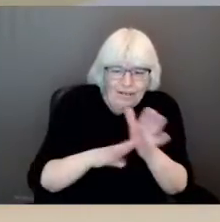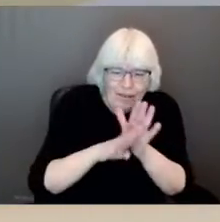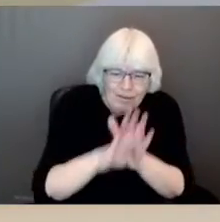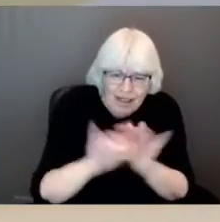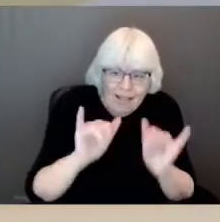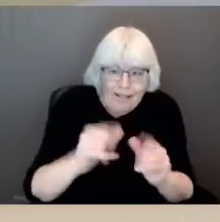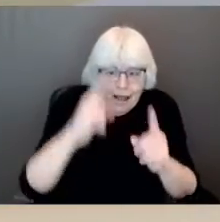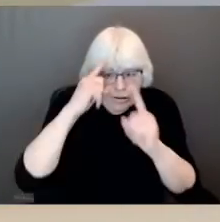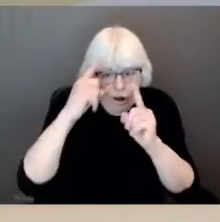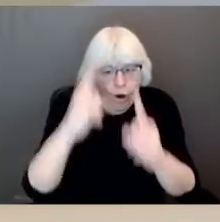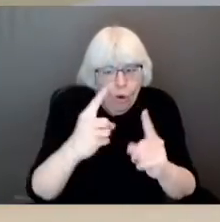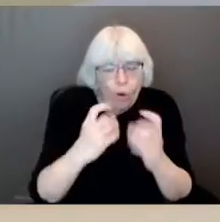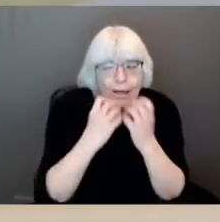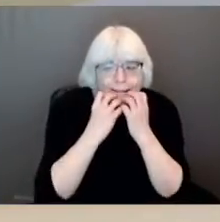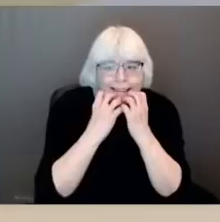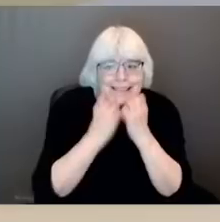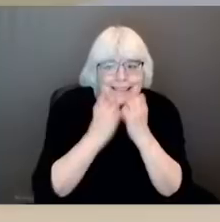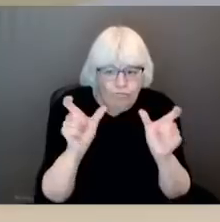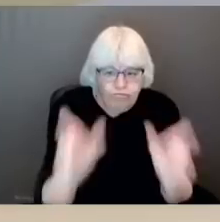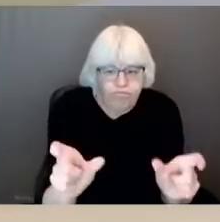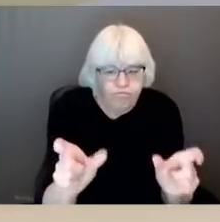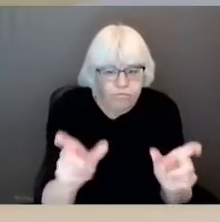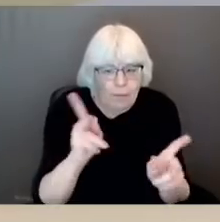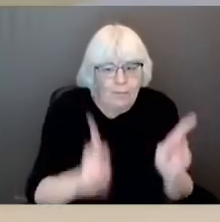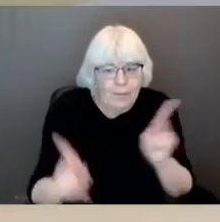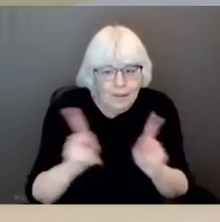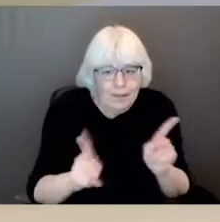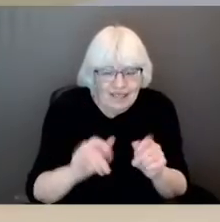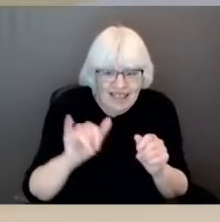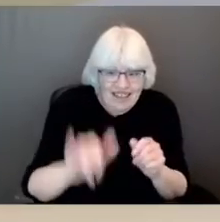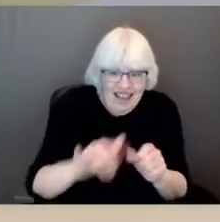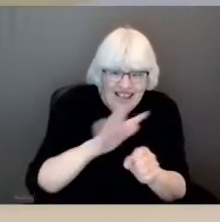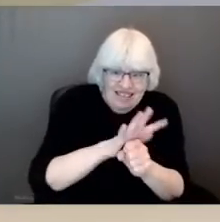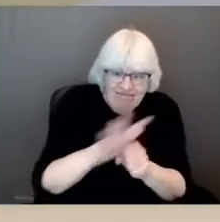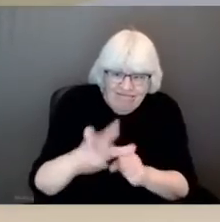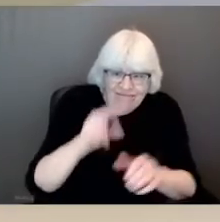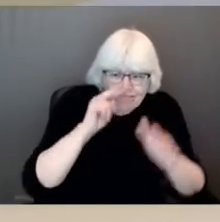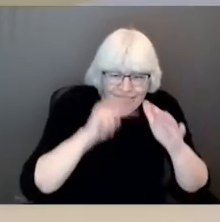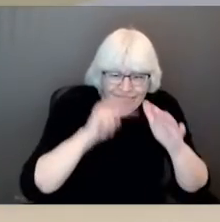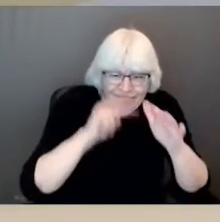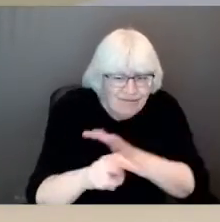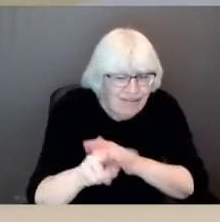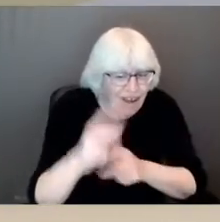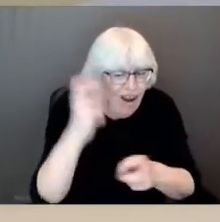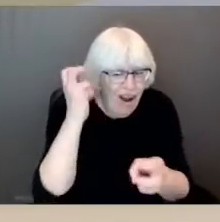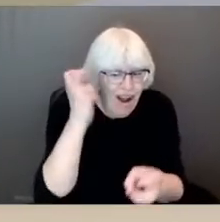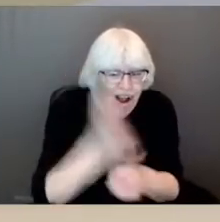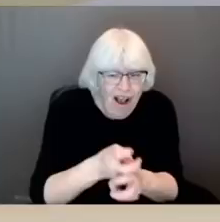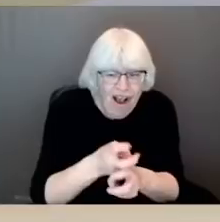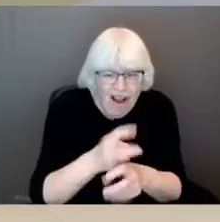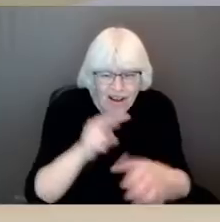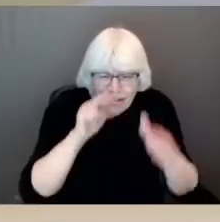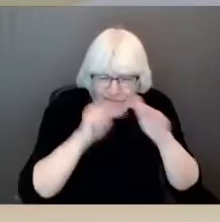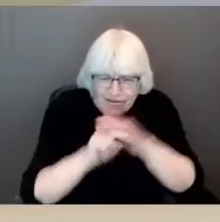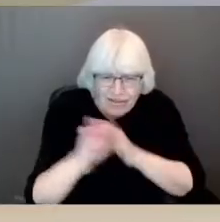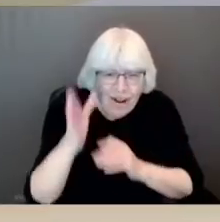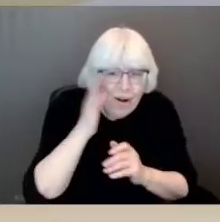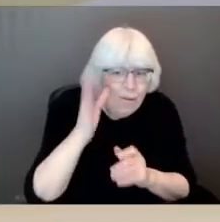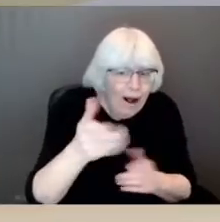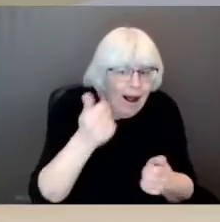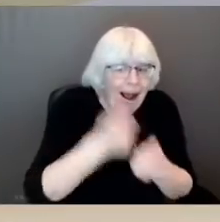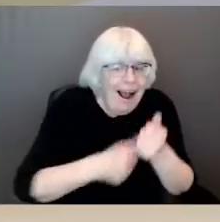So with COVID, it's been so hard to predict too far into the future, because every time we do, something changes.